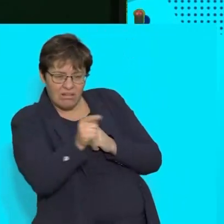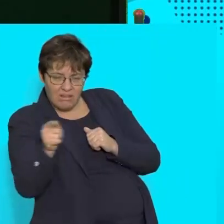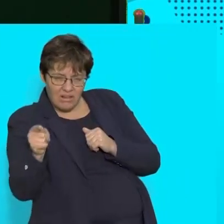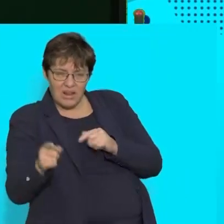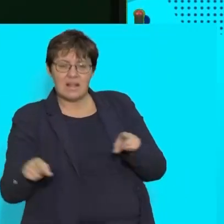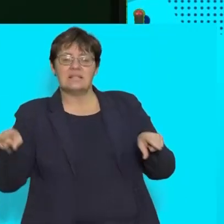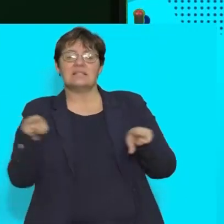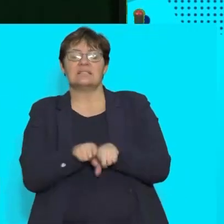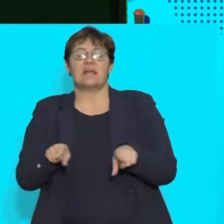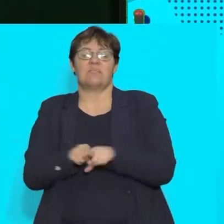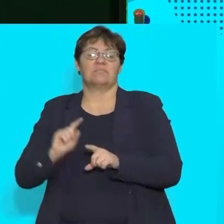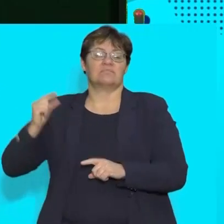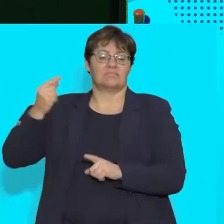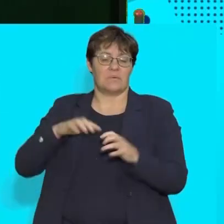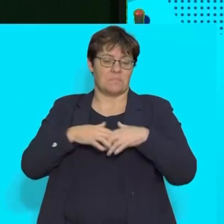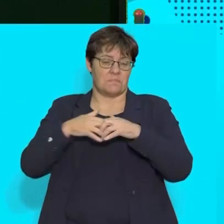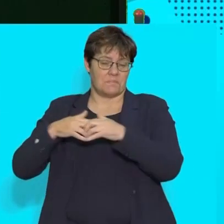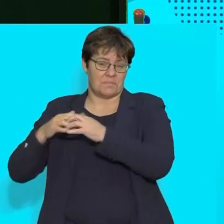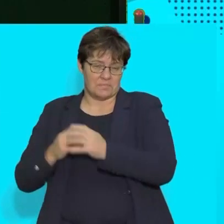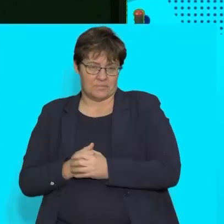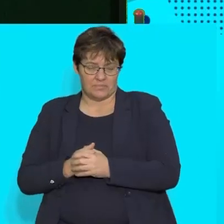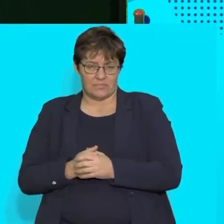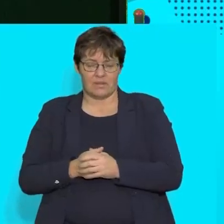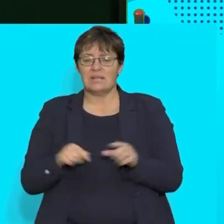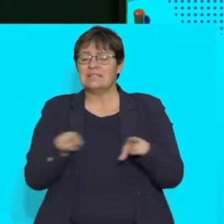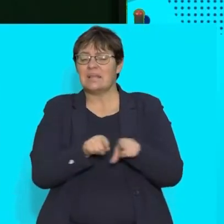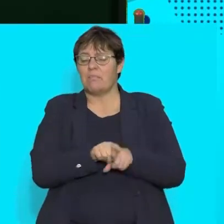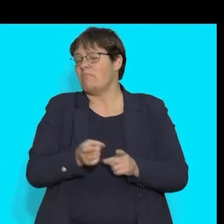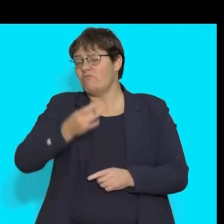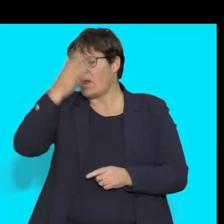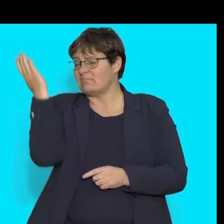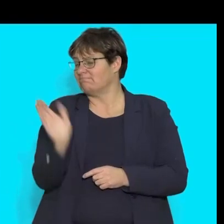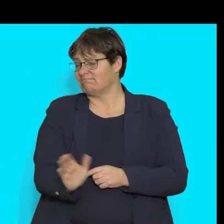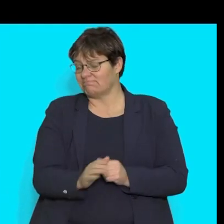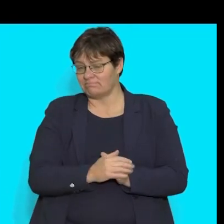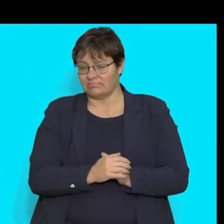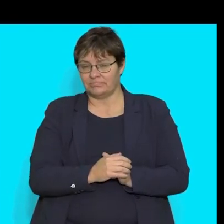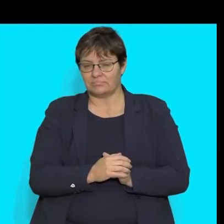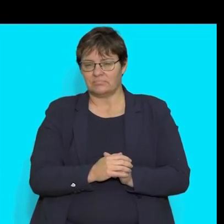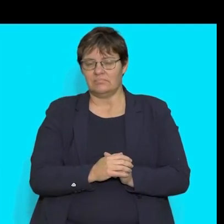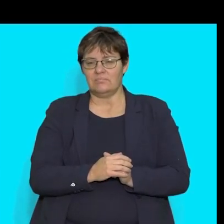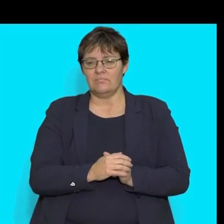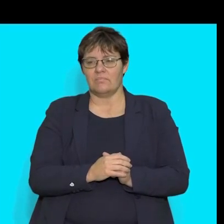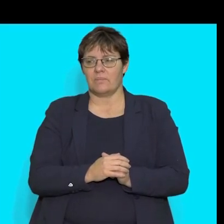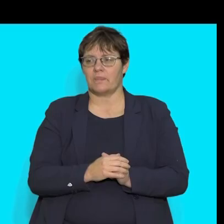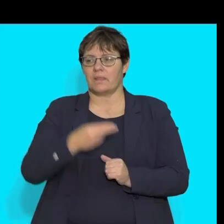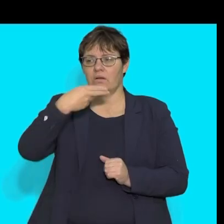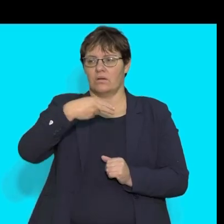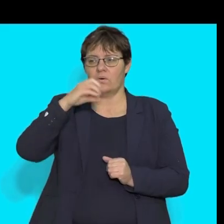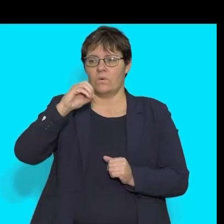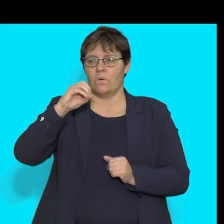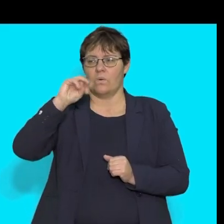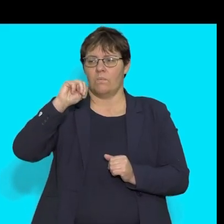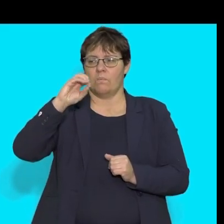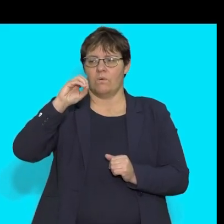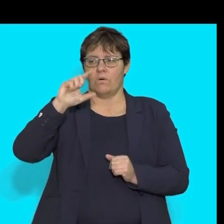different individuals the same genetic makeup. We also must not forget that we have homologous